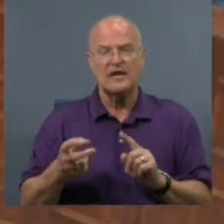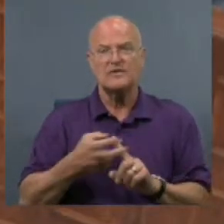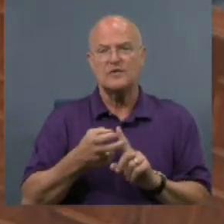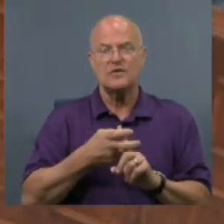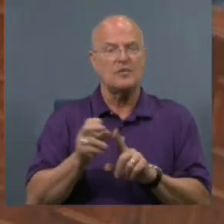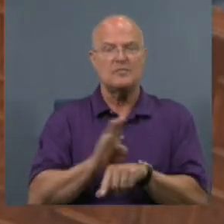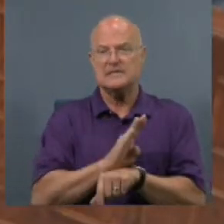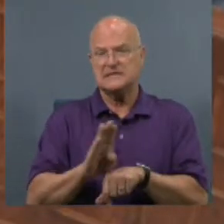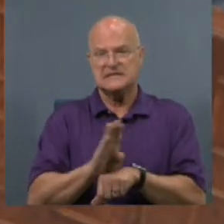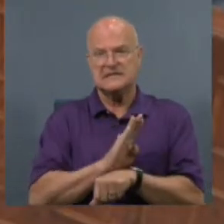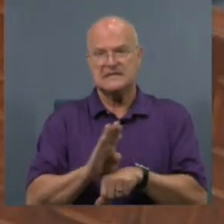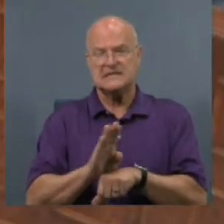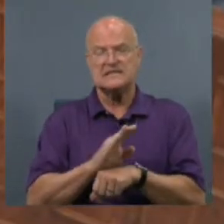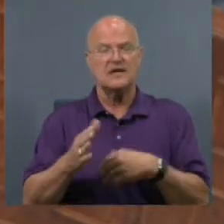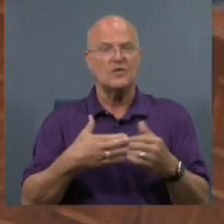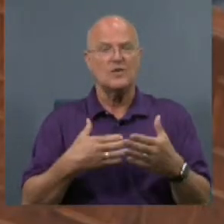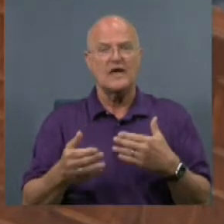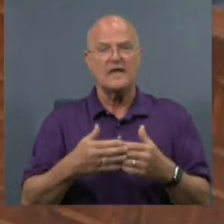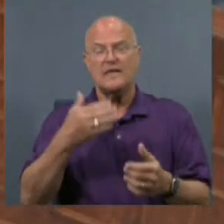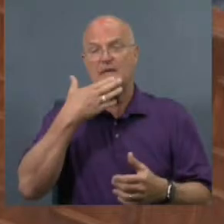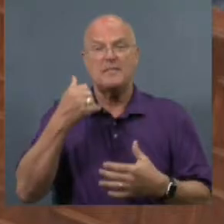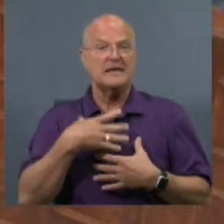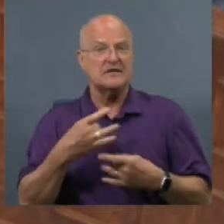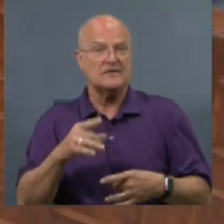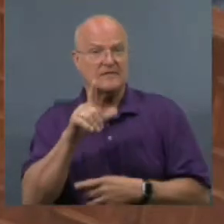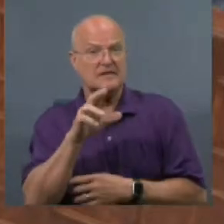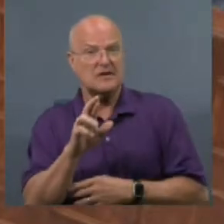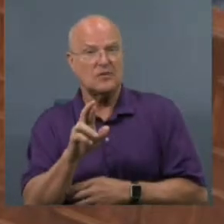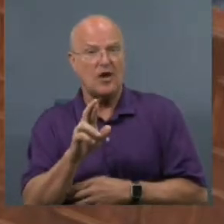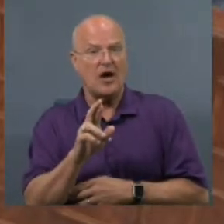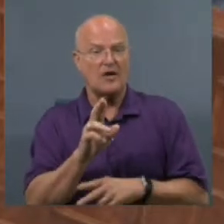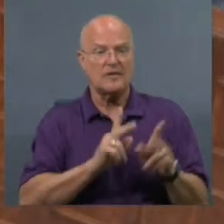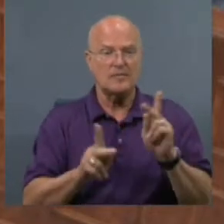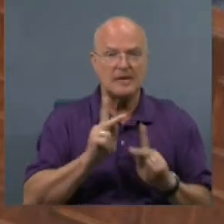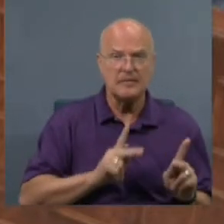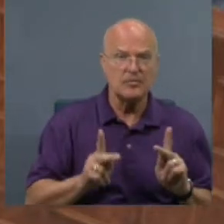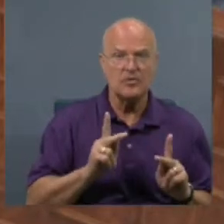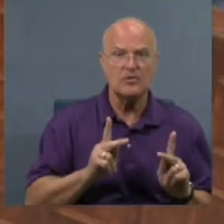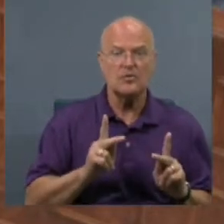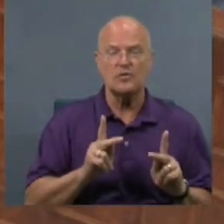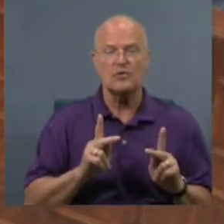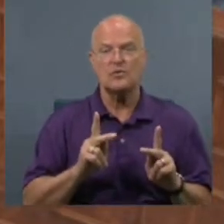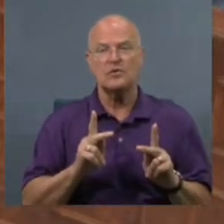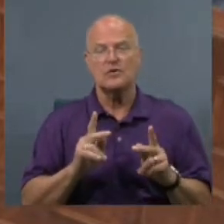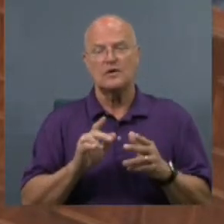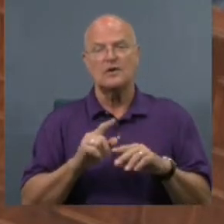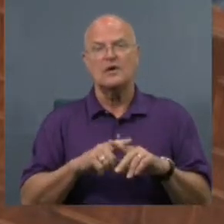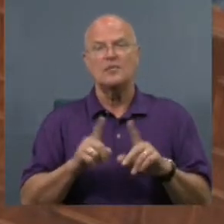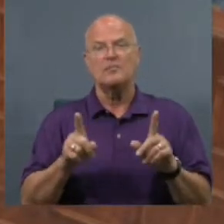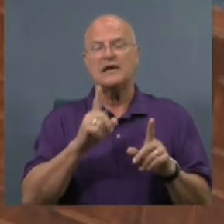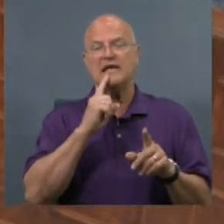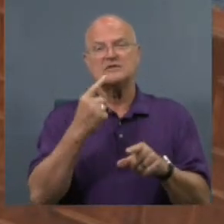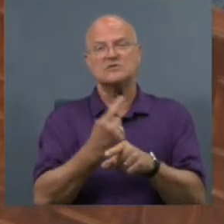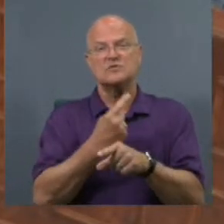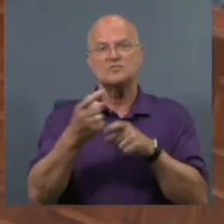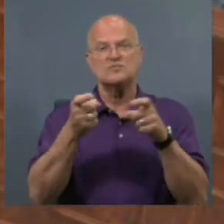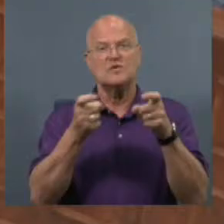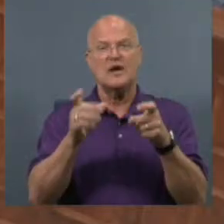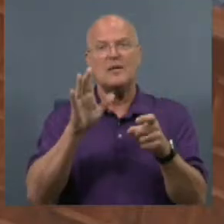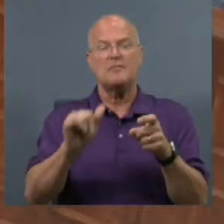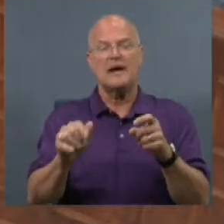recruit businesses, whether it's in the best interest of Little Rock or the residents, or that it's regulated